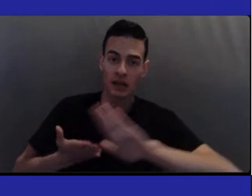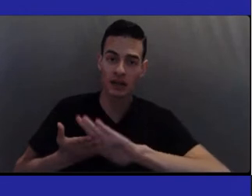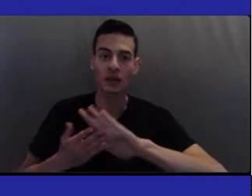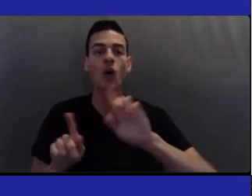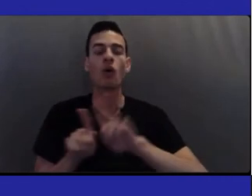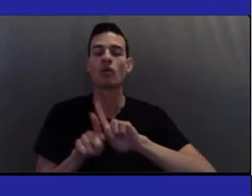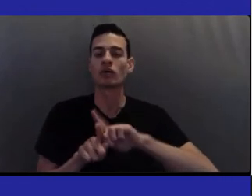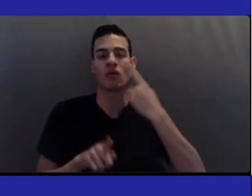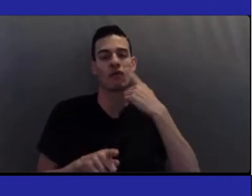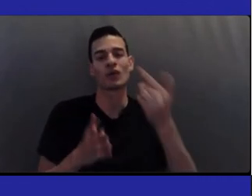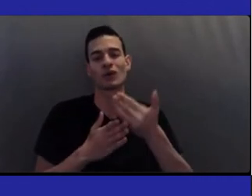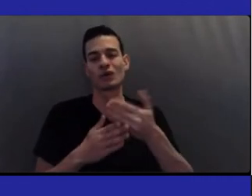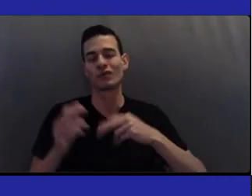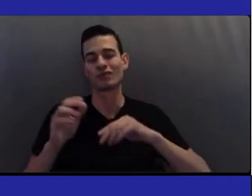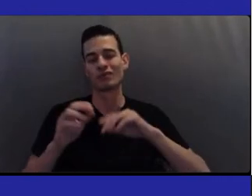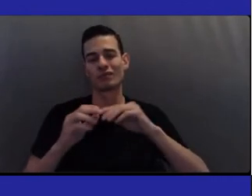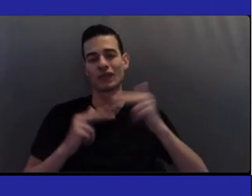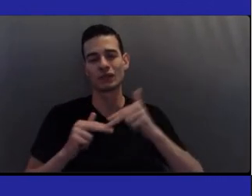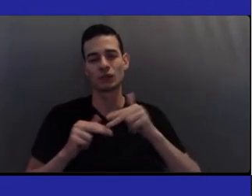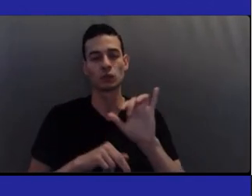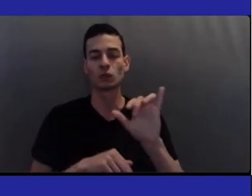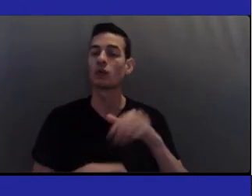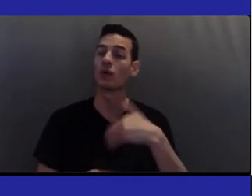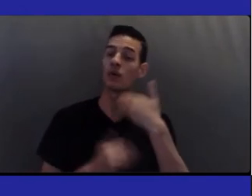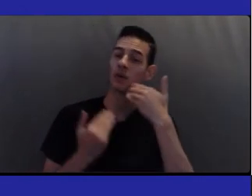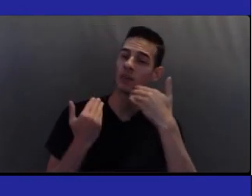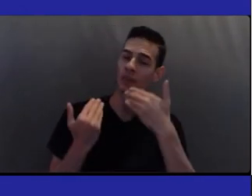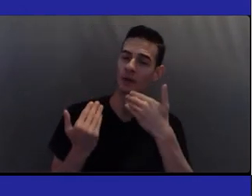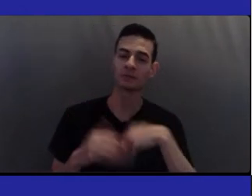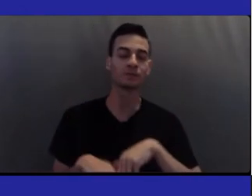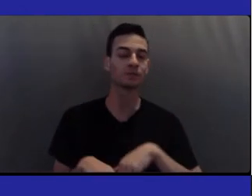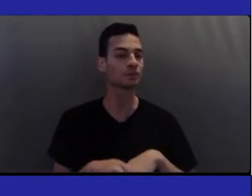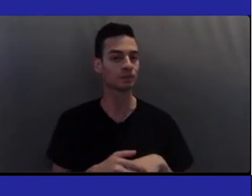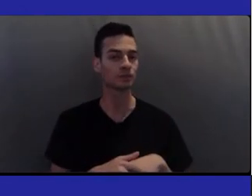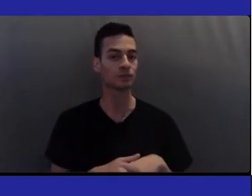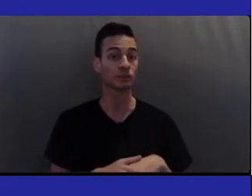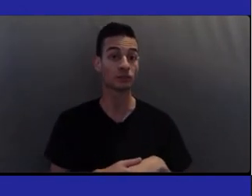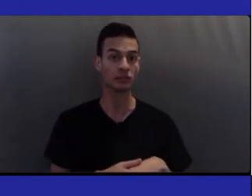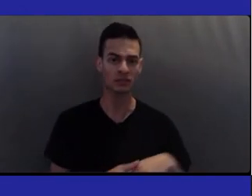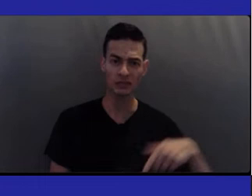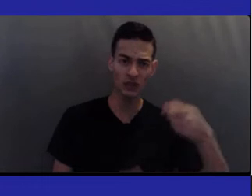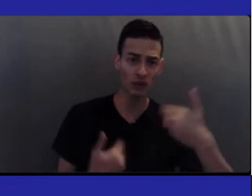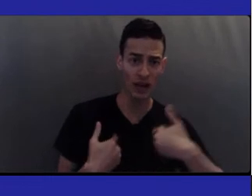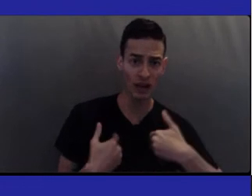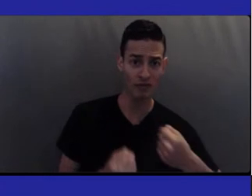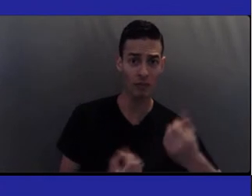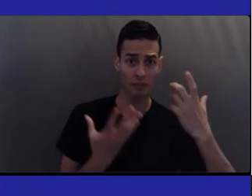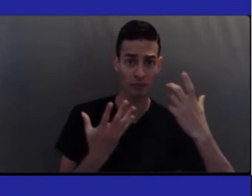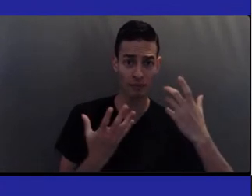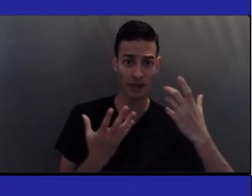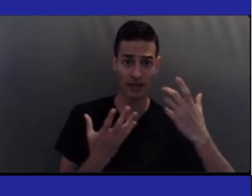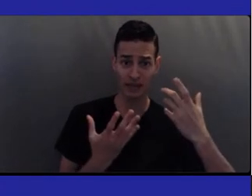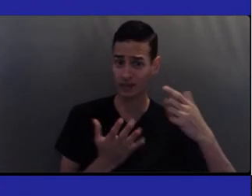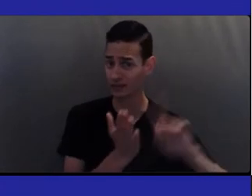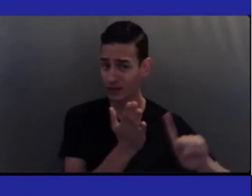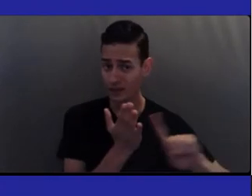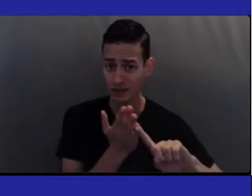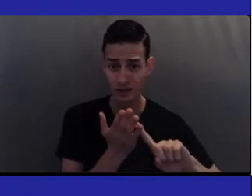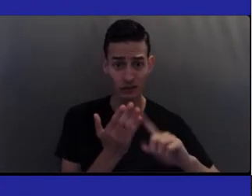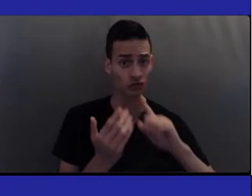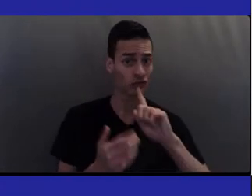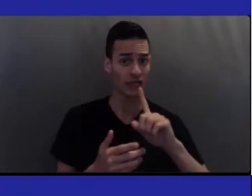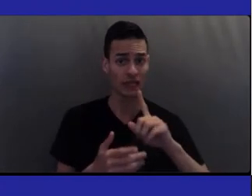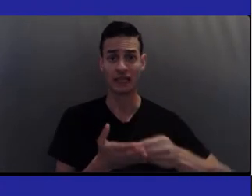Thank you. Just have you had many findings? I mean, it's an expensive proposition, but I'm